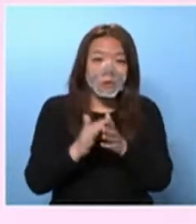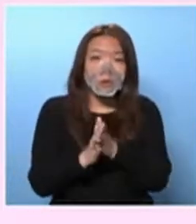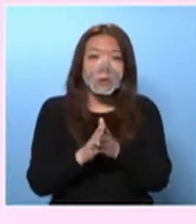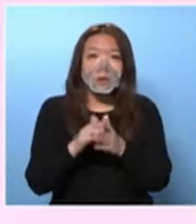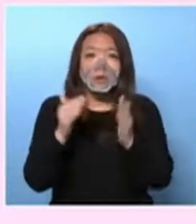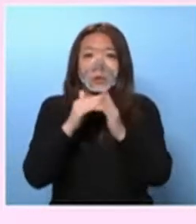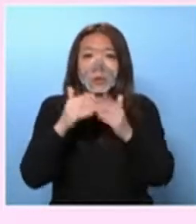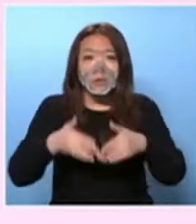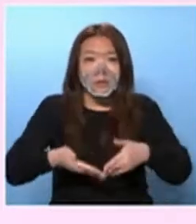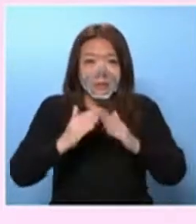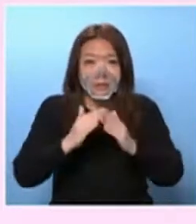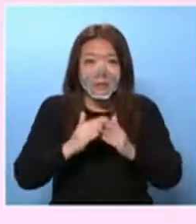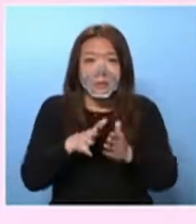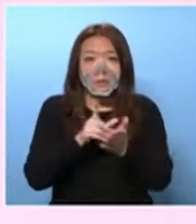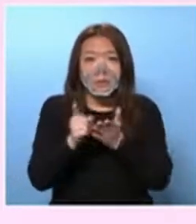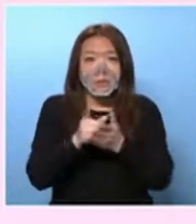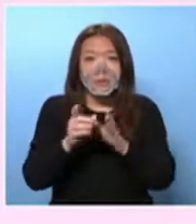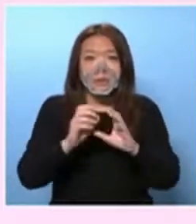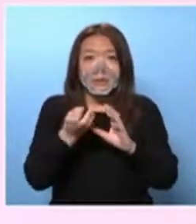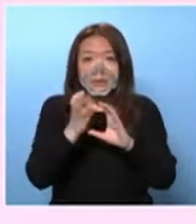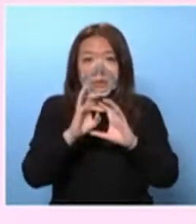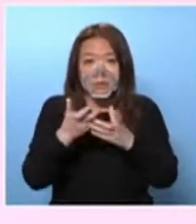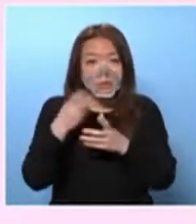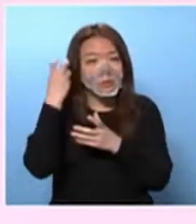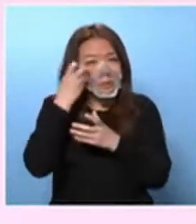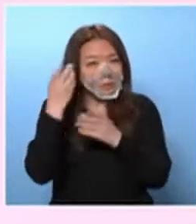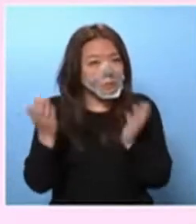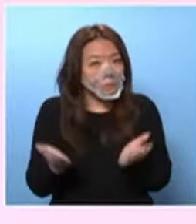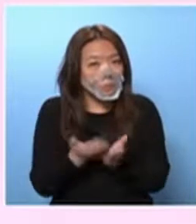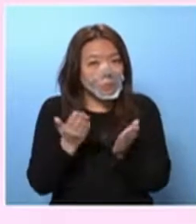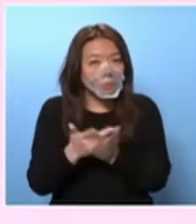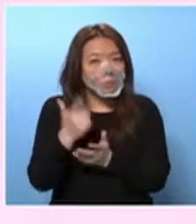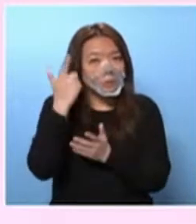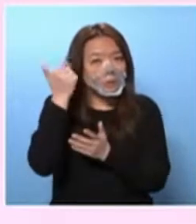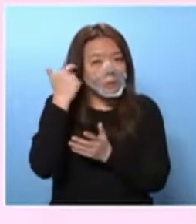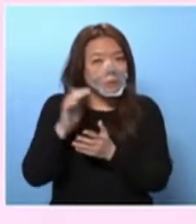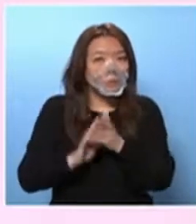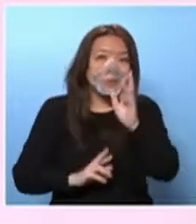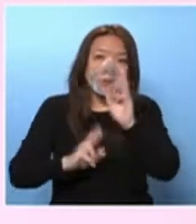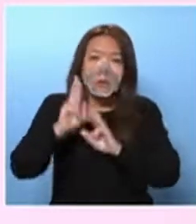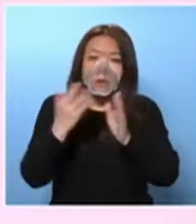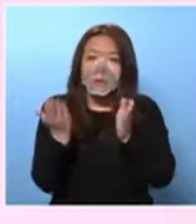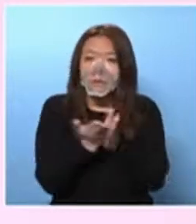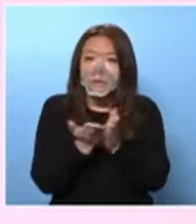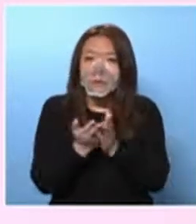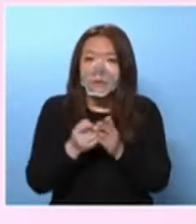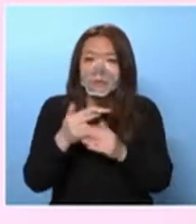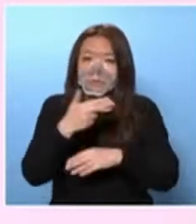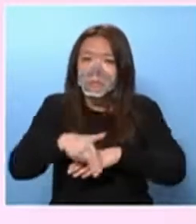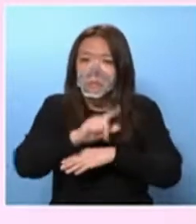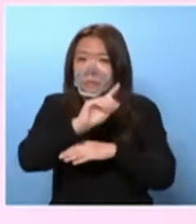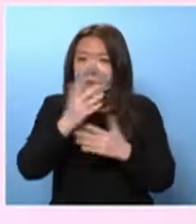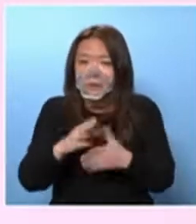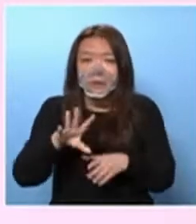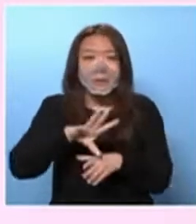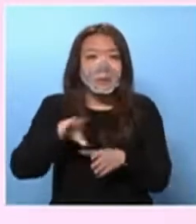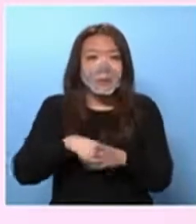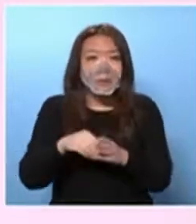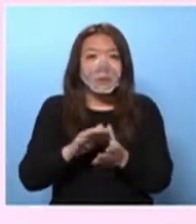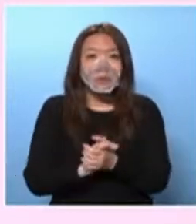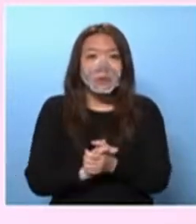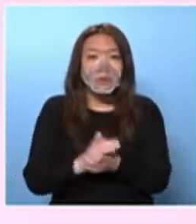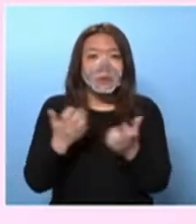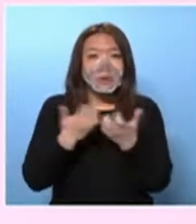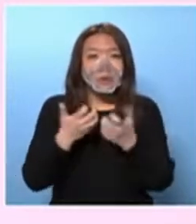The Hong Kong Maritime and Port Board has set up a dedicated task force to explore concrete proposals to promote the development of smart